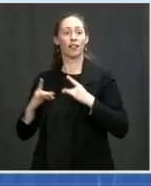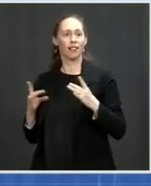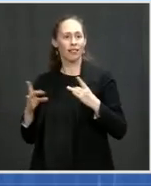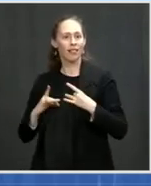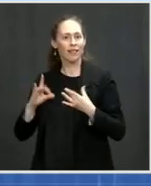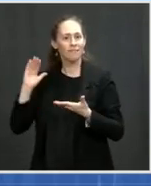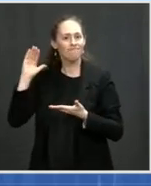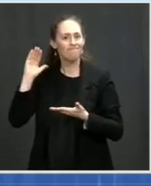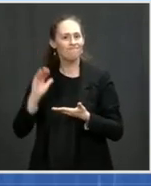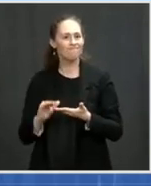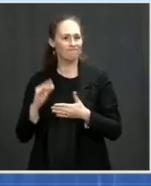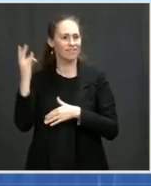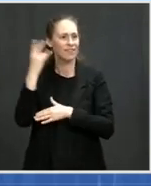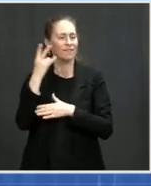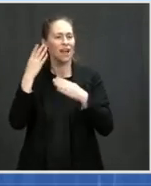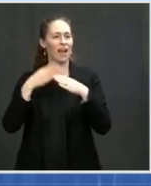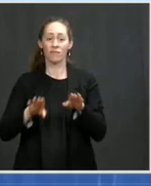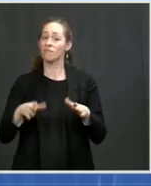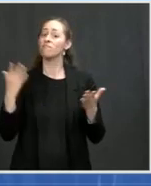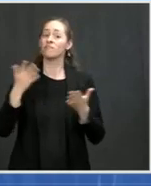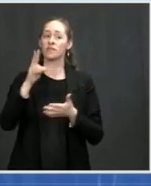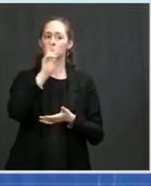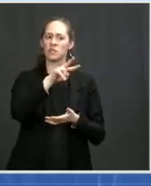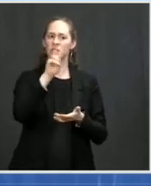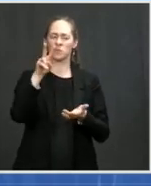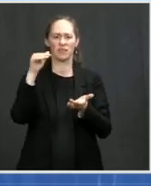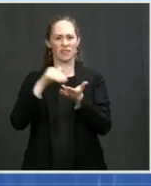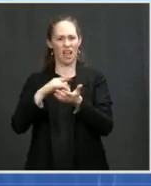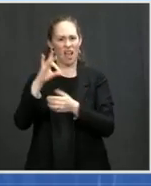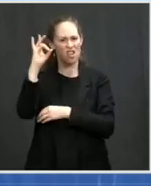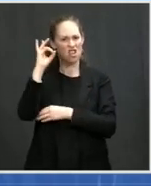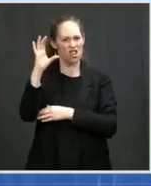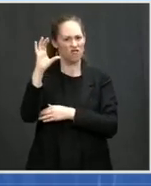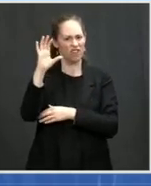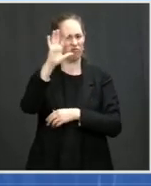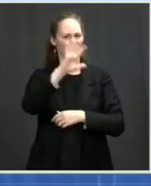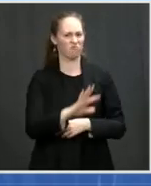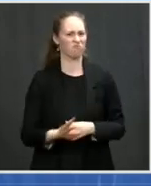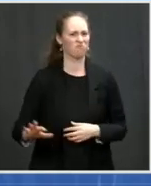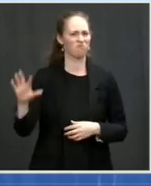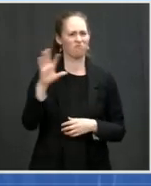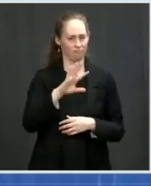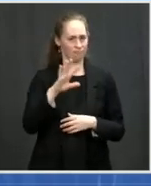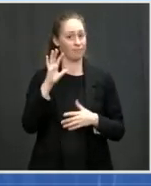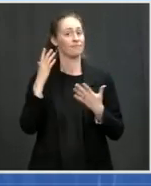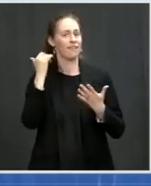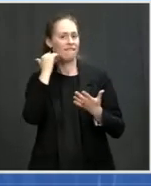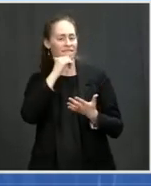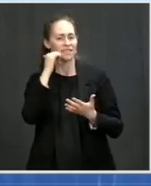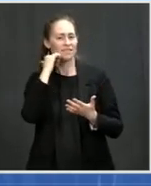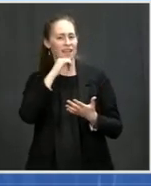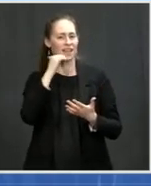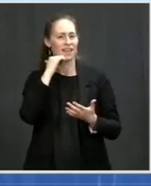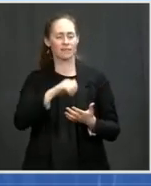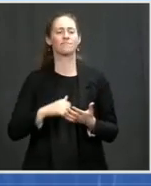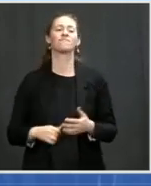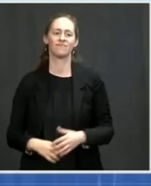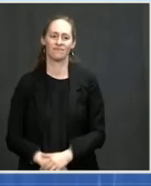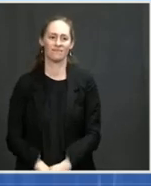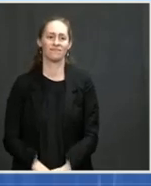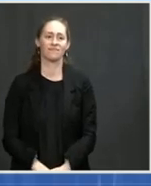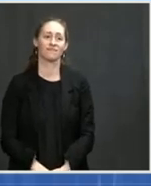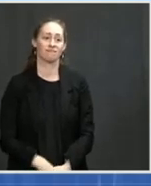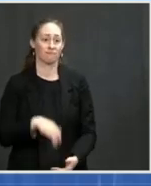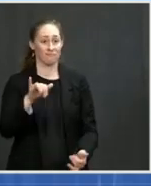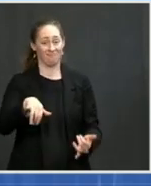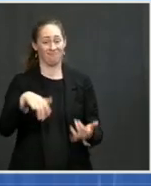is 22,877 cases per day. This represents yet another decrease of about 25 percent